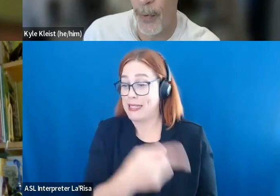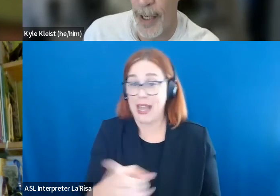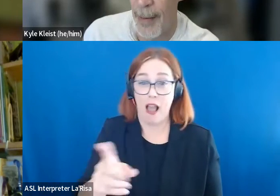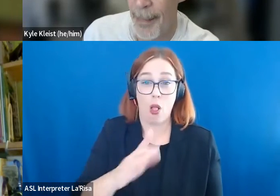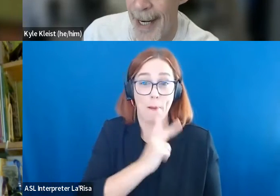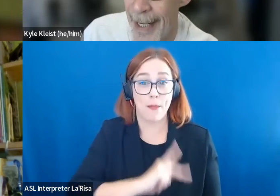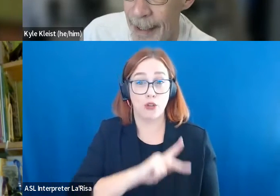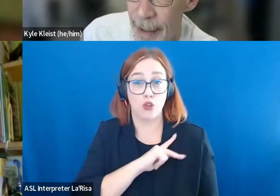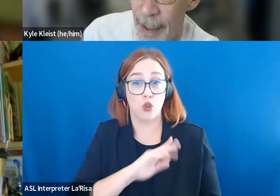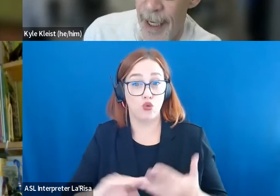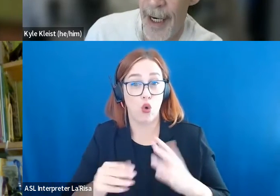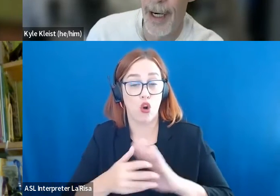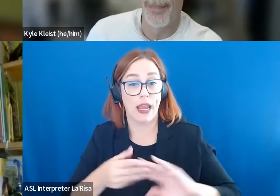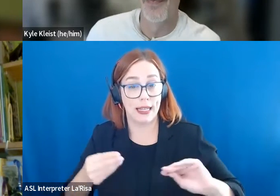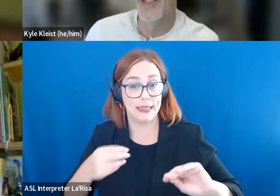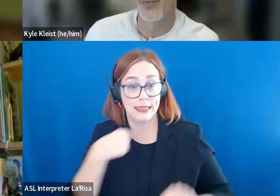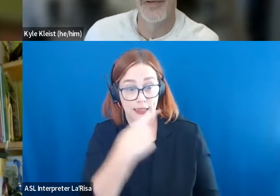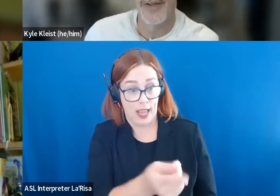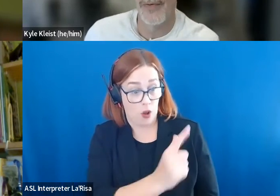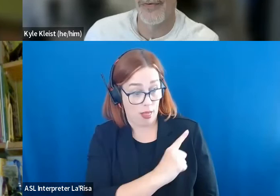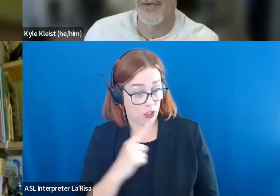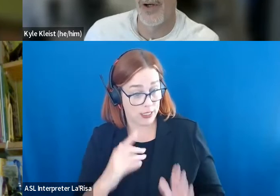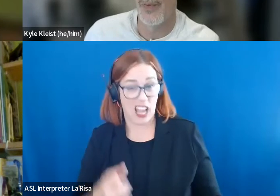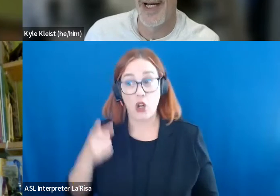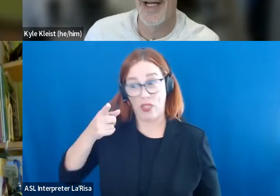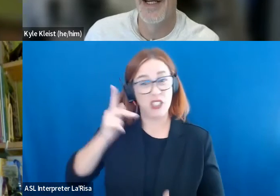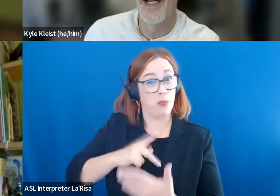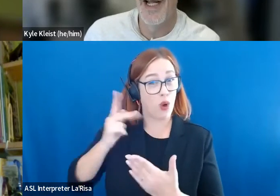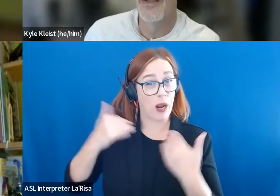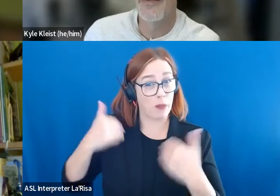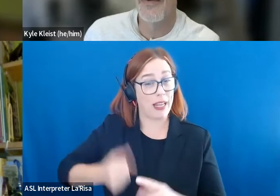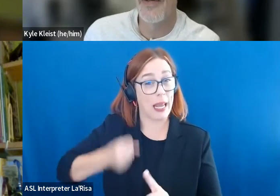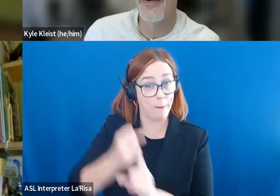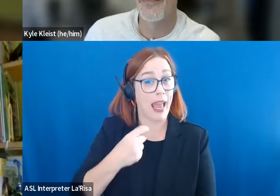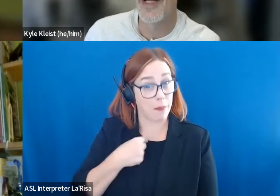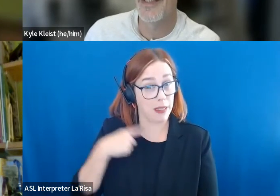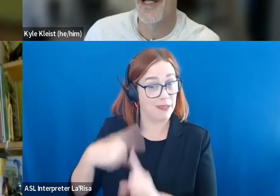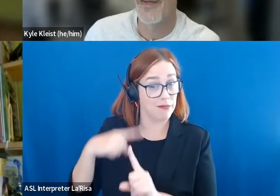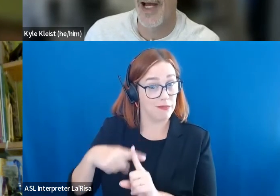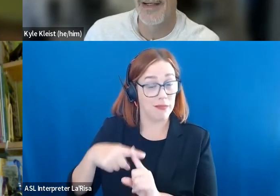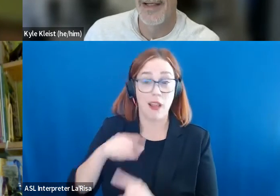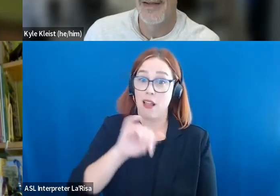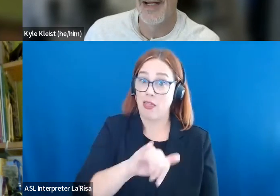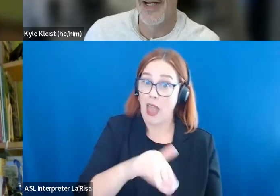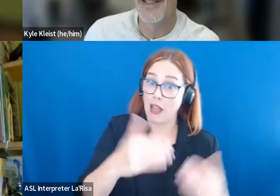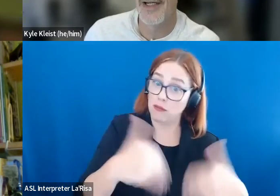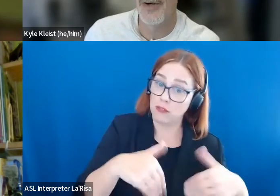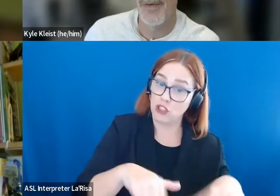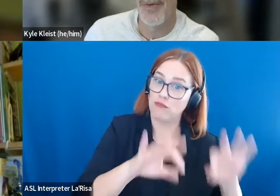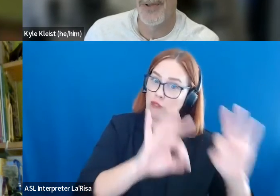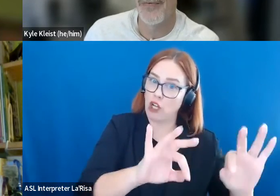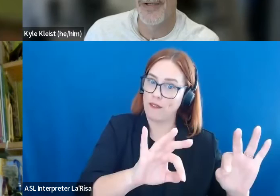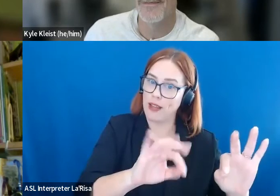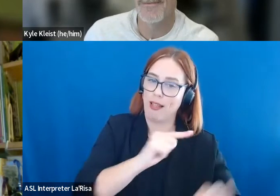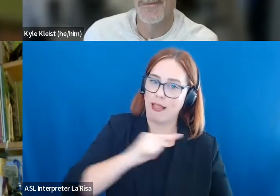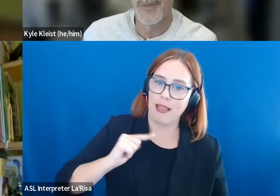that the program made. It really goes a long way. And legislators like to hear that. They like to hear